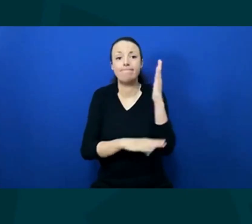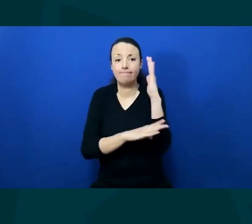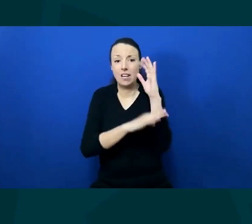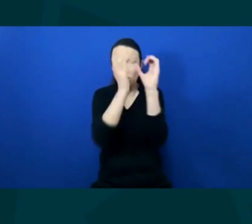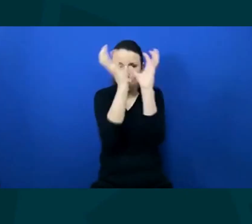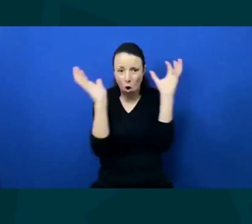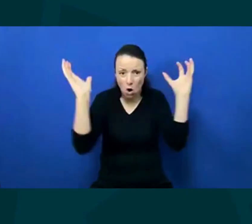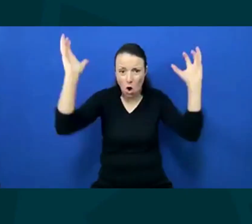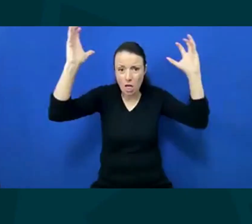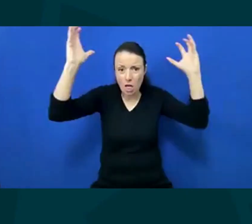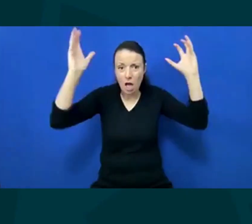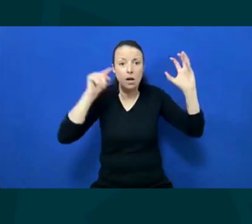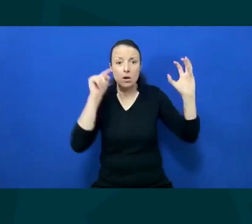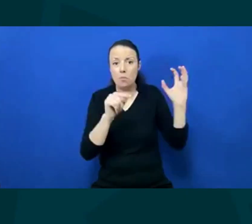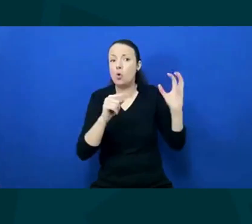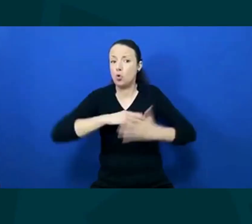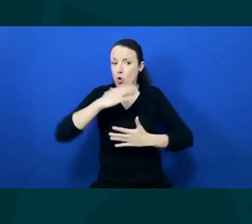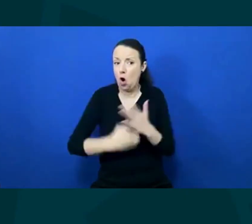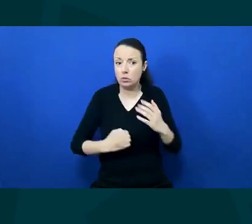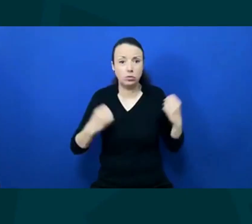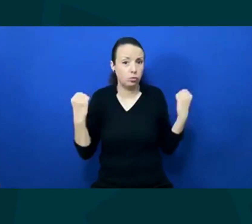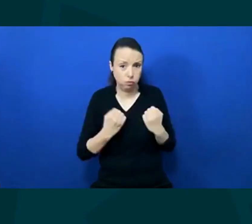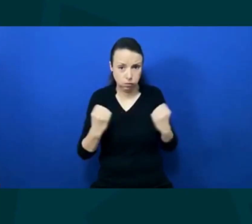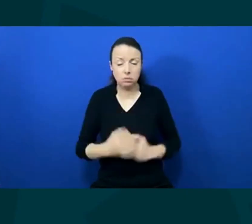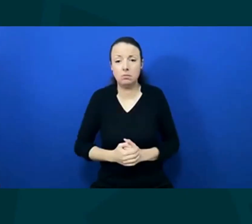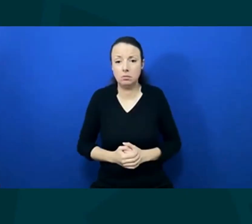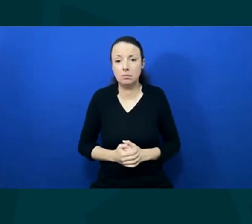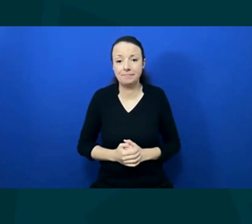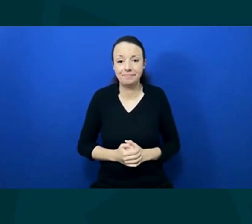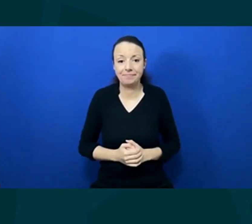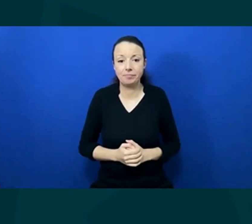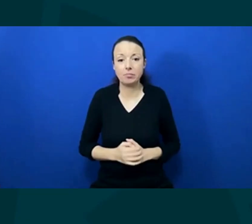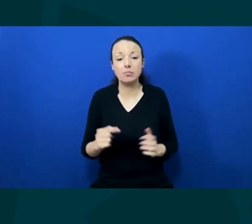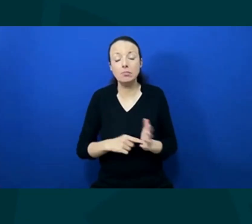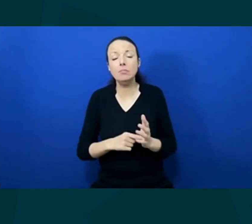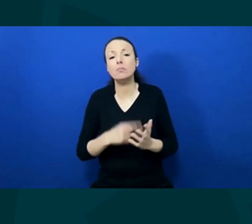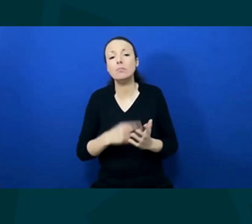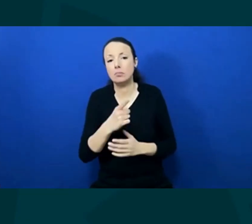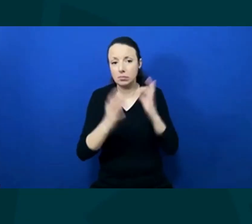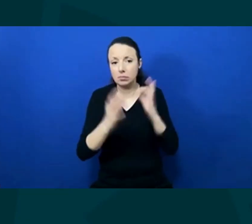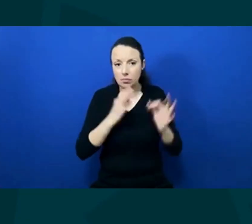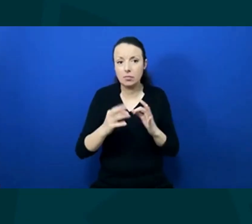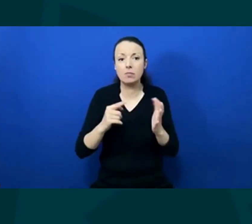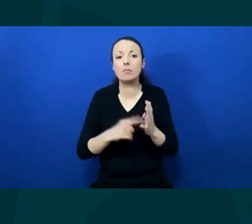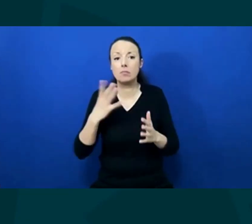are. The greater the area covered by the crowns, the more benefits. What was also highlighted